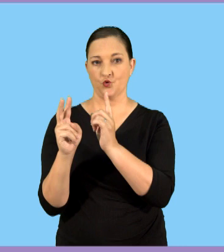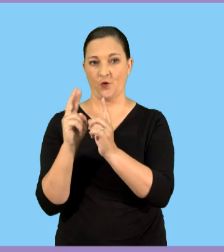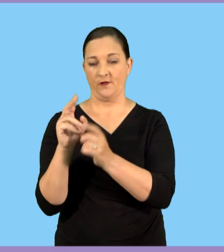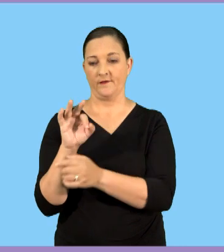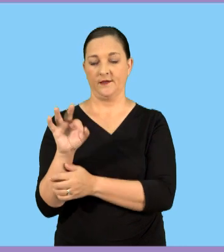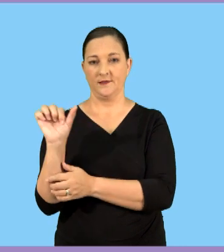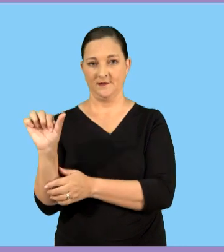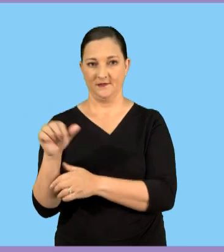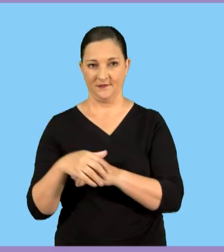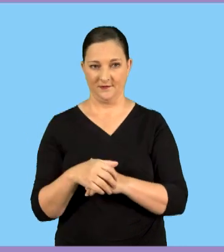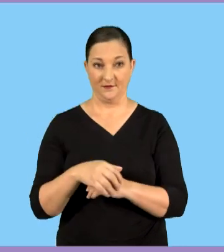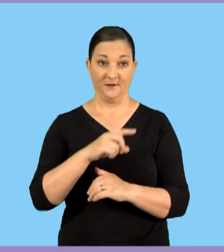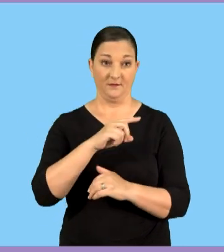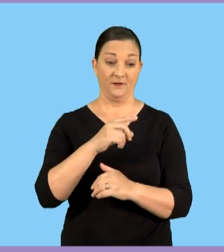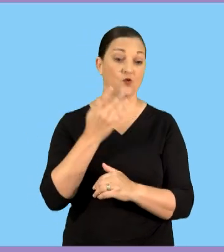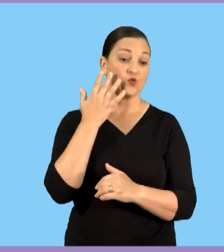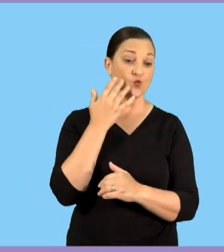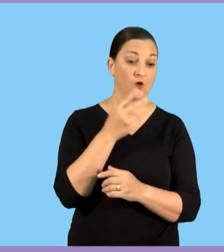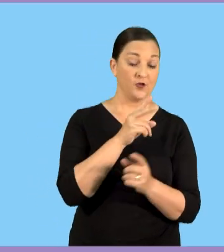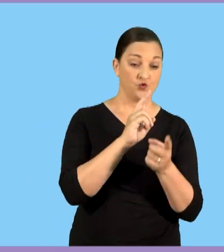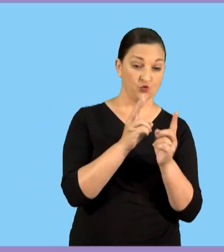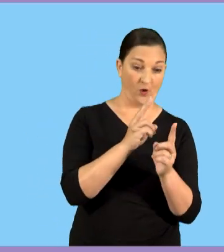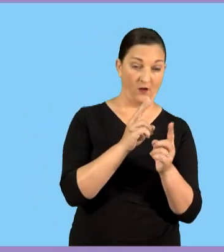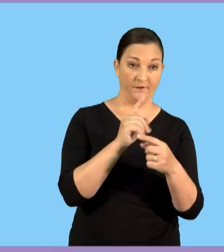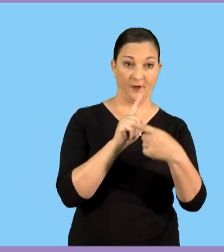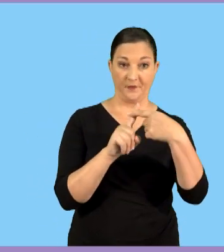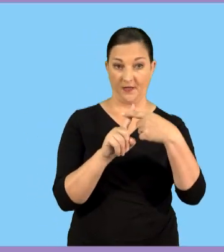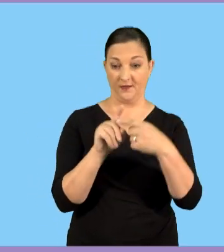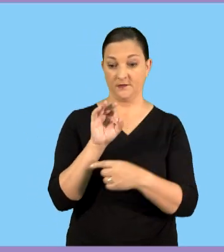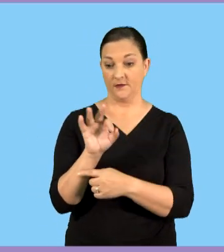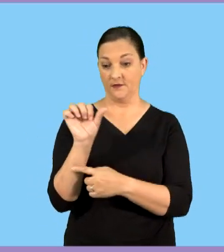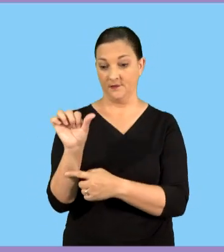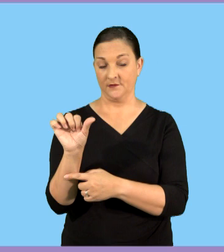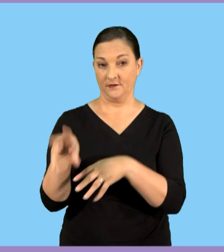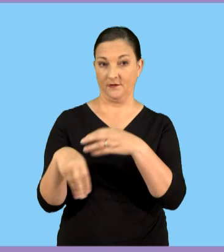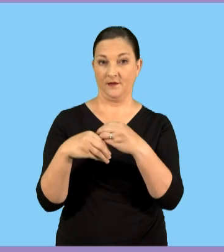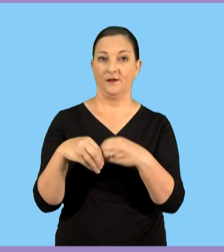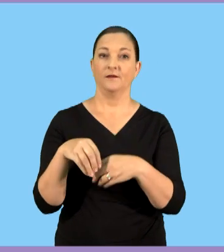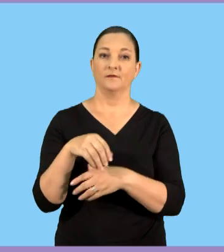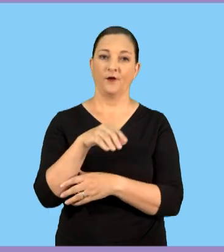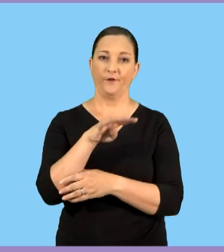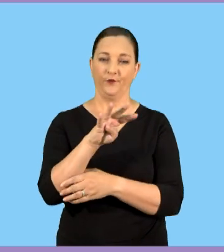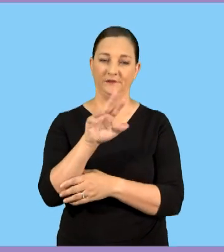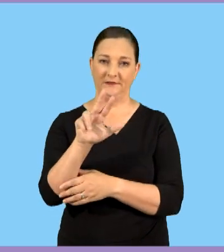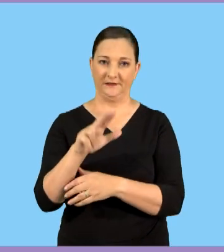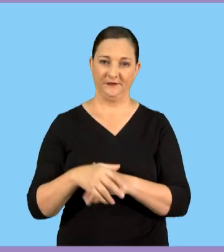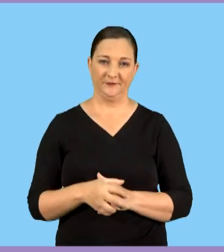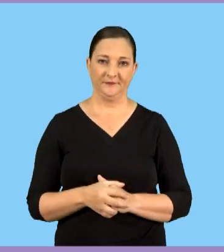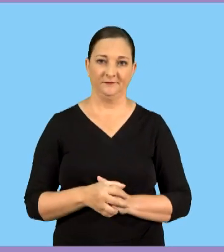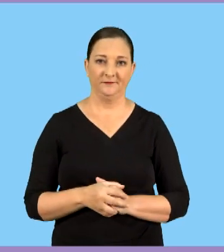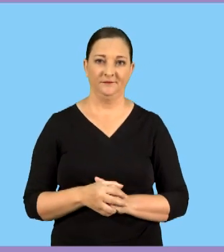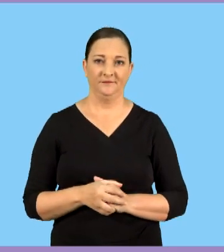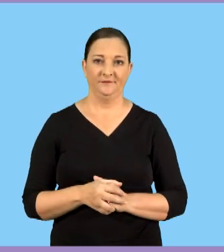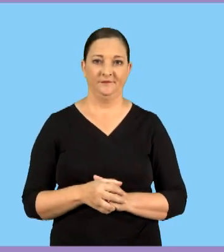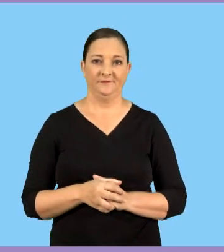12, that is 36. And if I add those two, that is going to give me an answer of